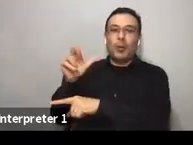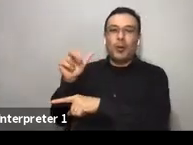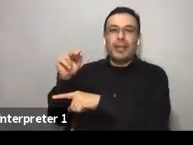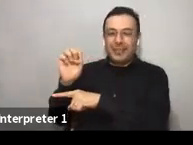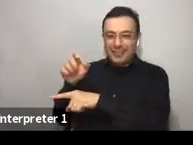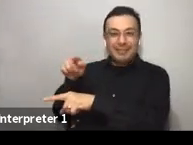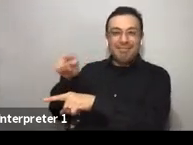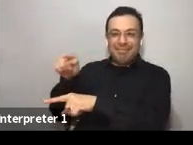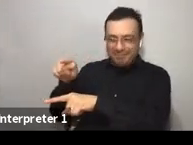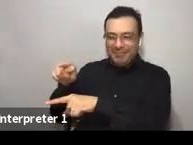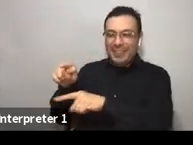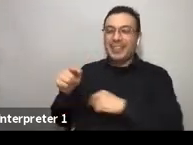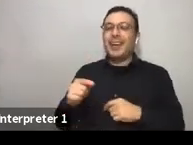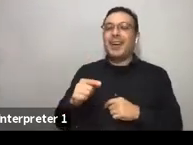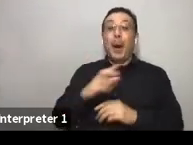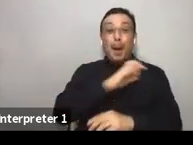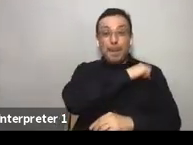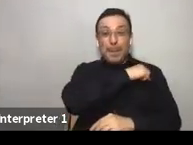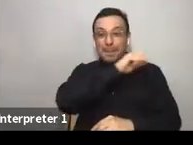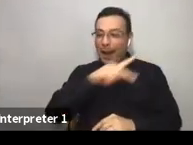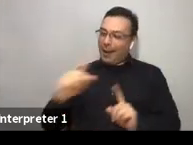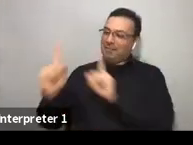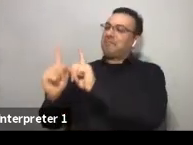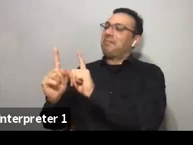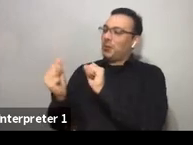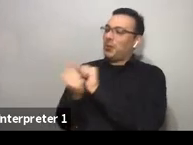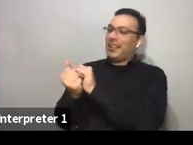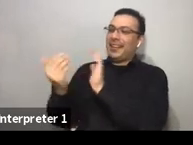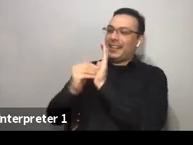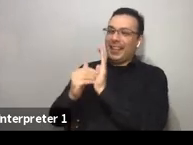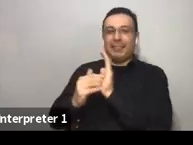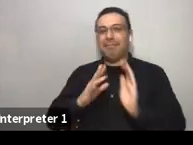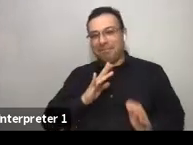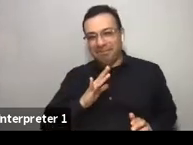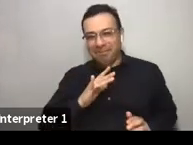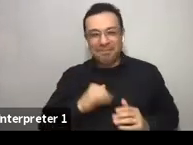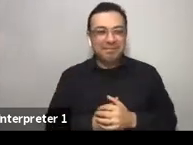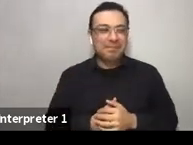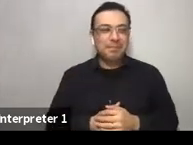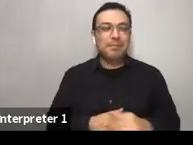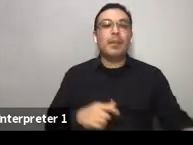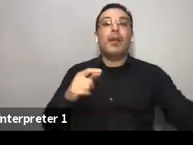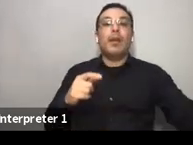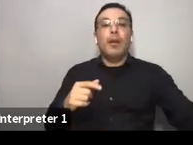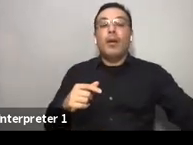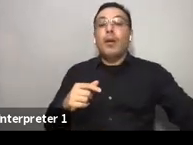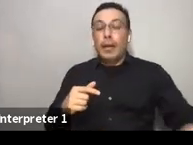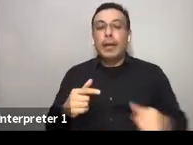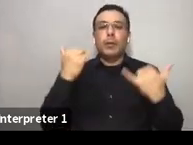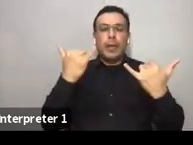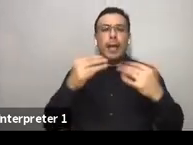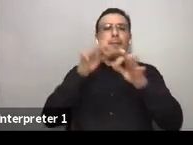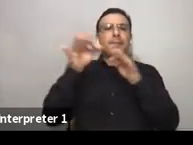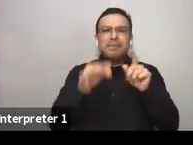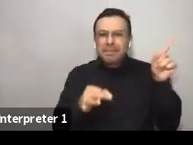back. I'm going to now tell you just a little bit about the Safety Net Project at the